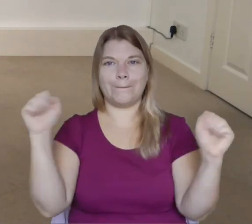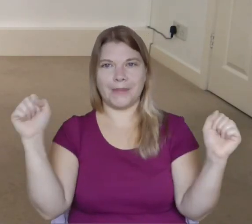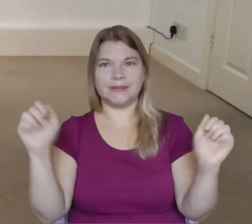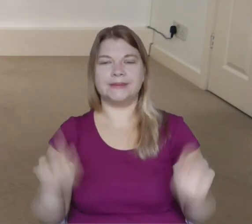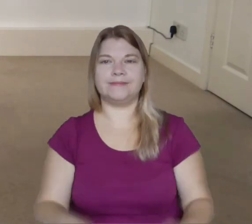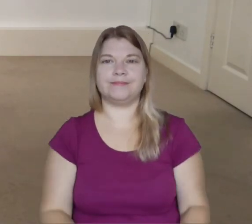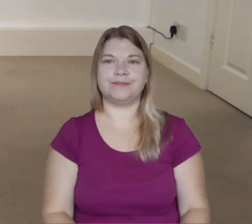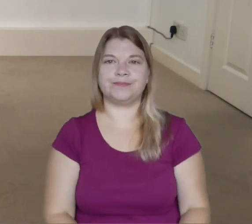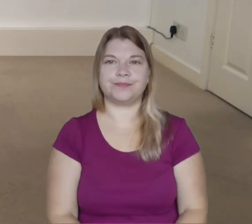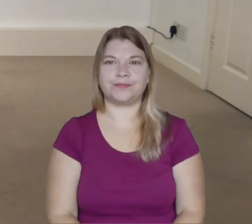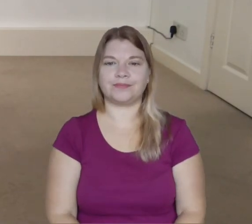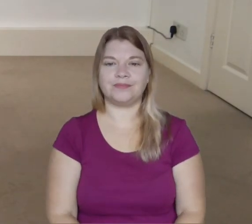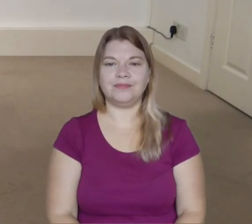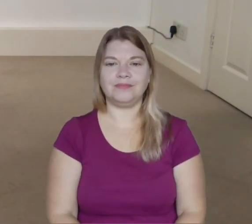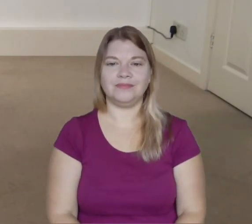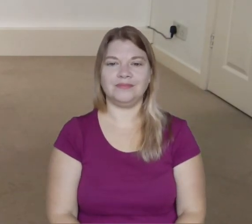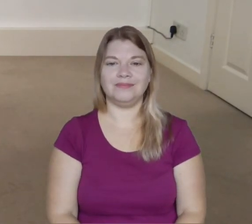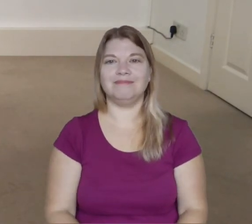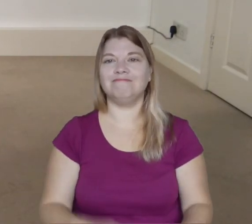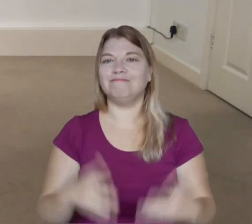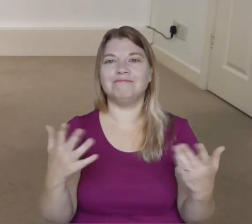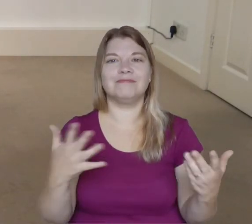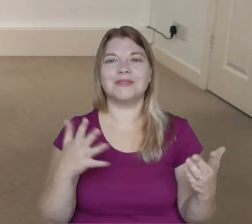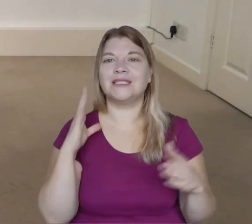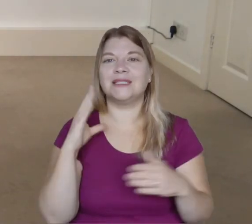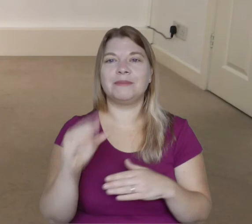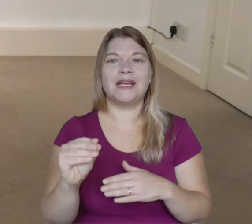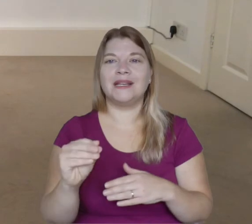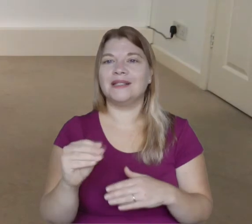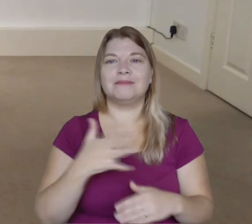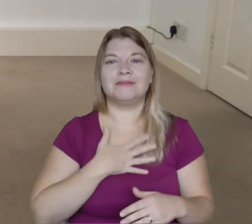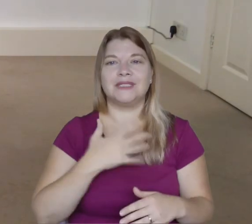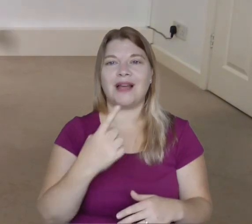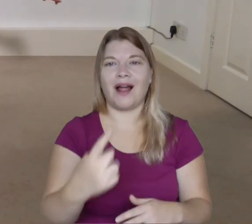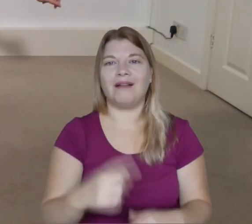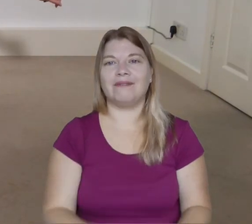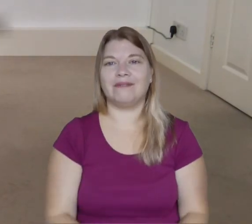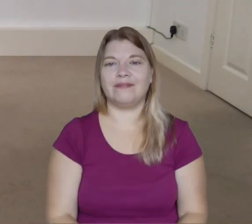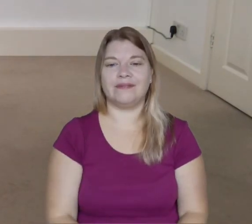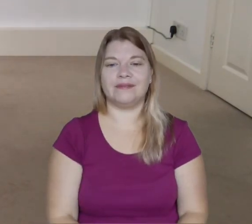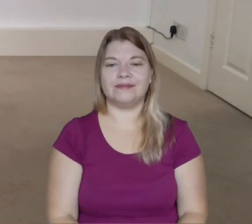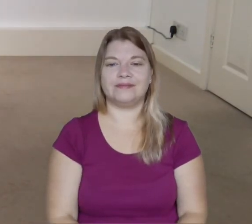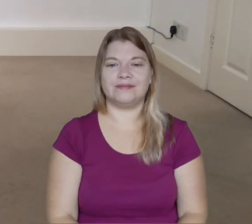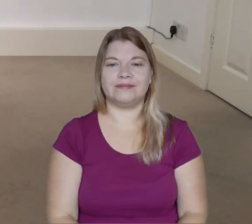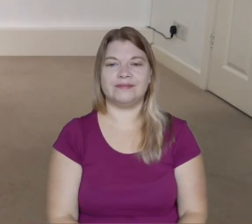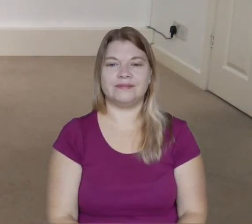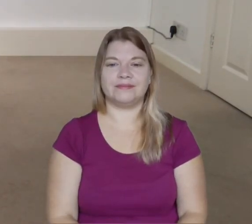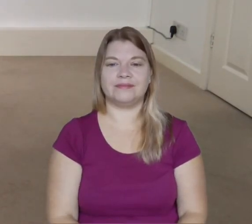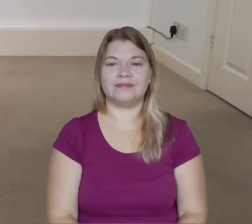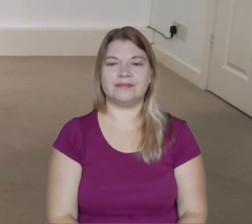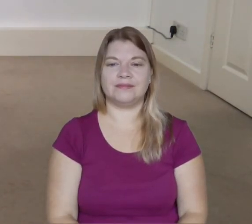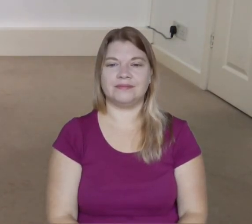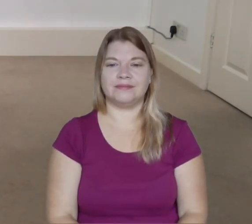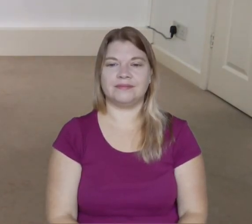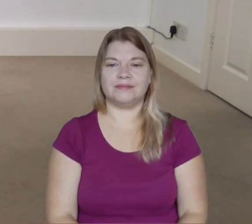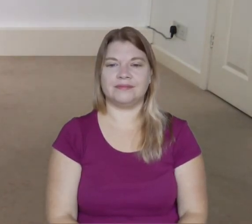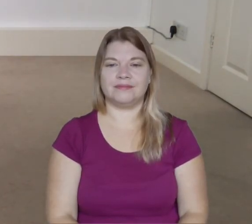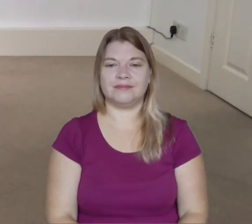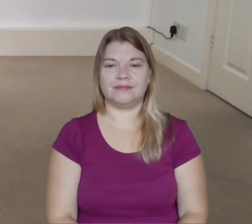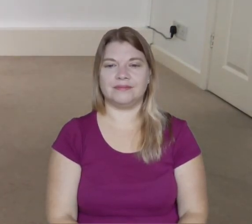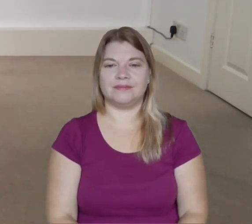front and opening out. Again, you can go at any speed. Forwards and out. Cross and